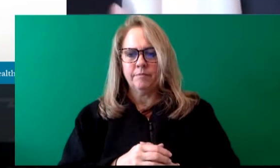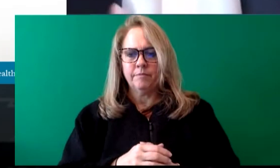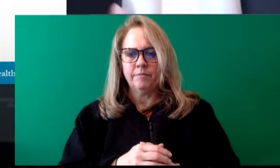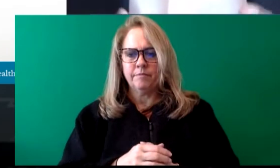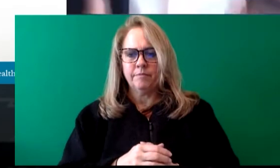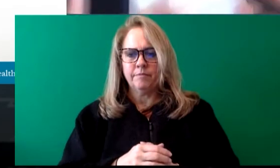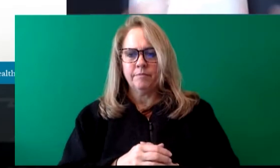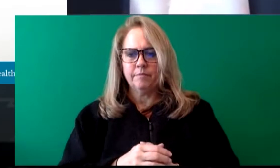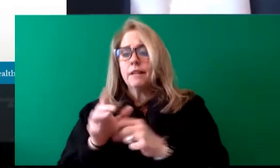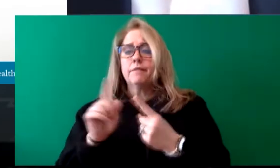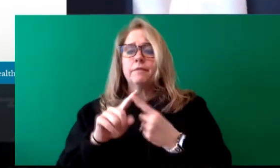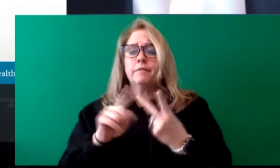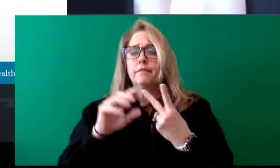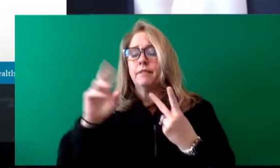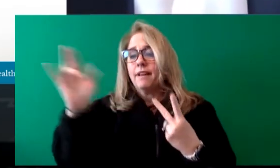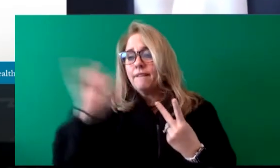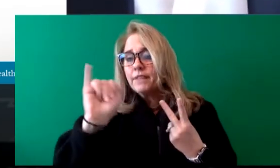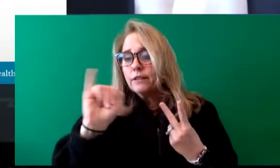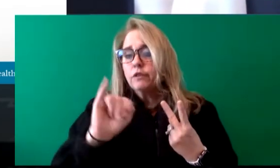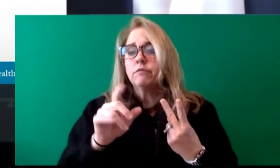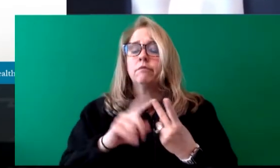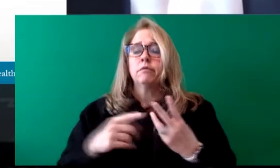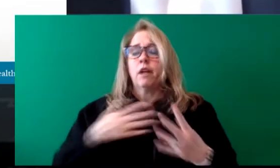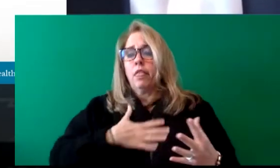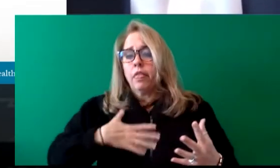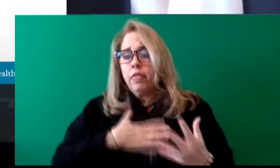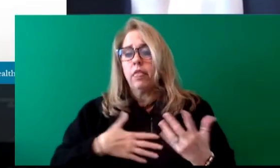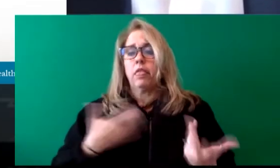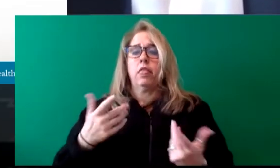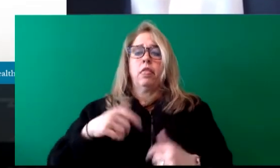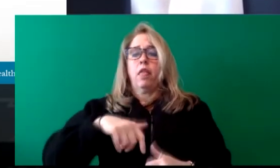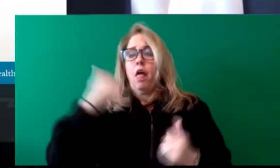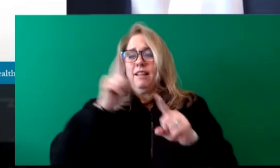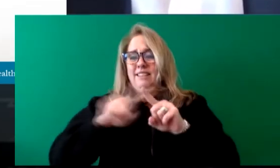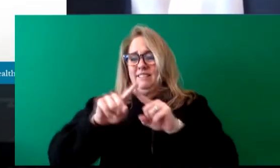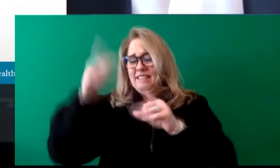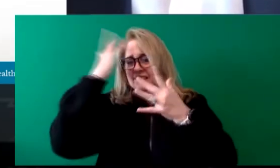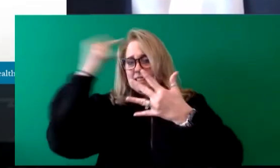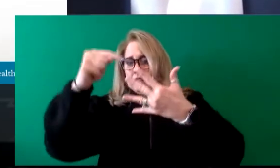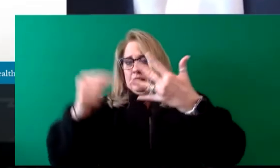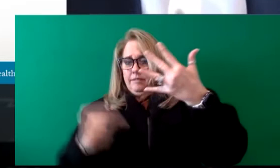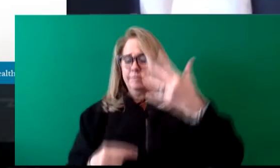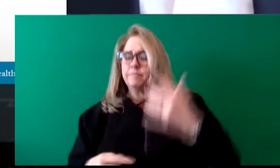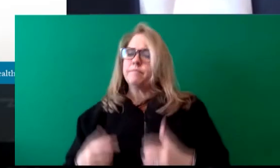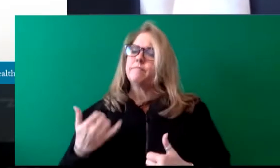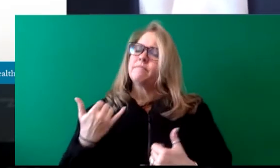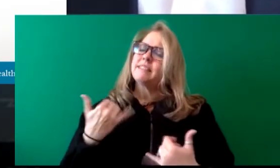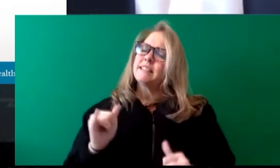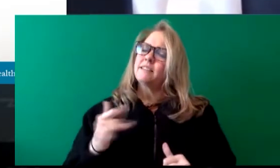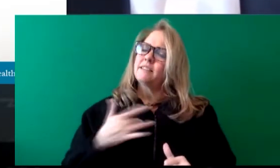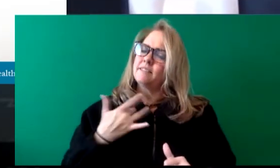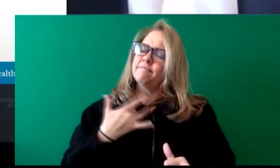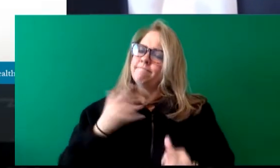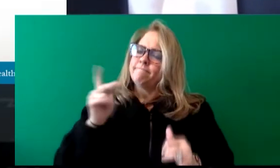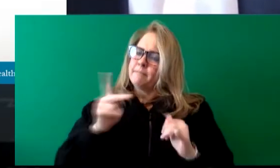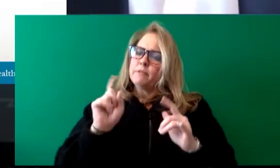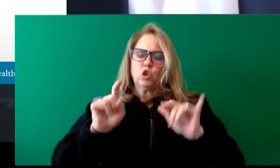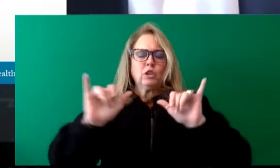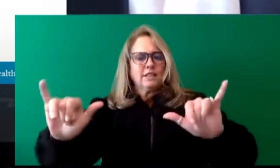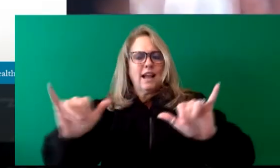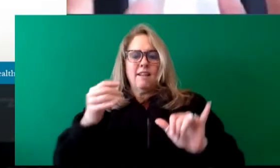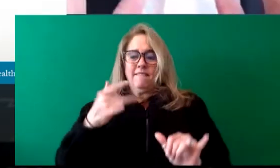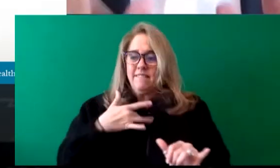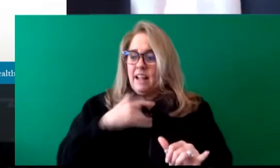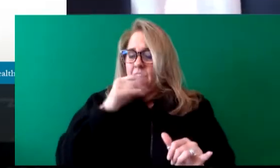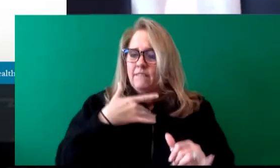or mild infection, a respiratory infection or other illnesses, we still think people should continue to stay home if they're sick so they don't